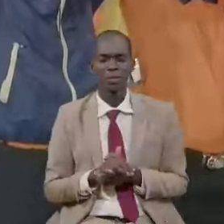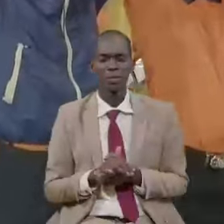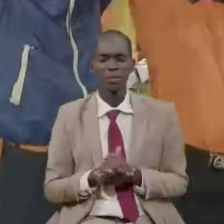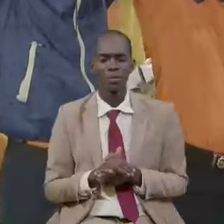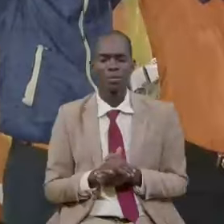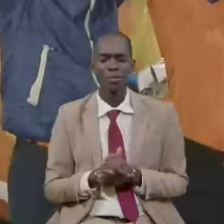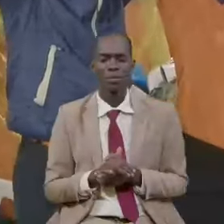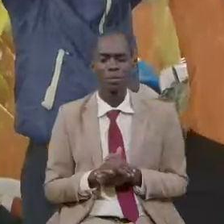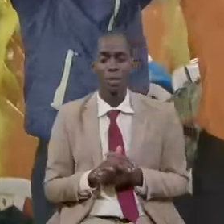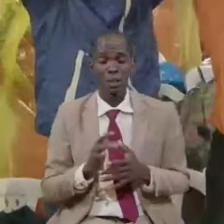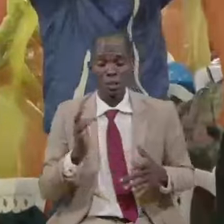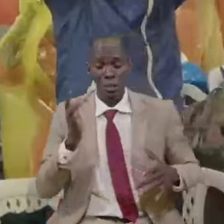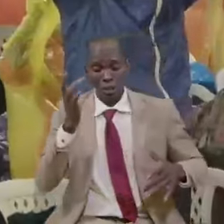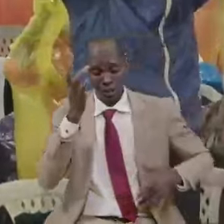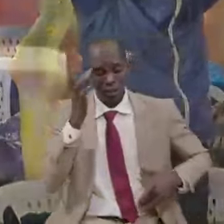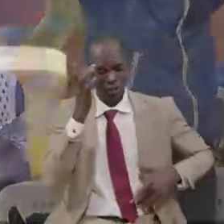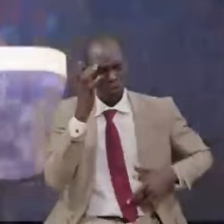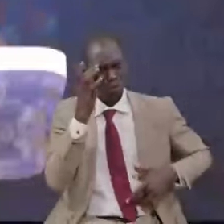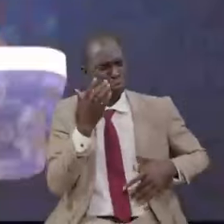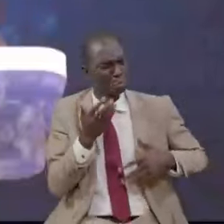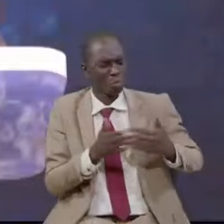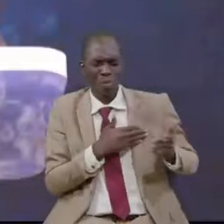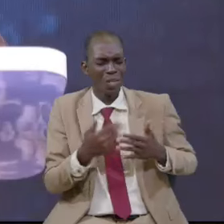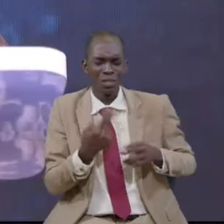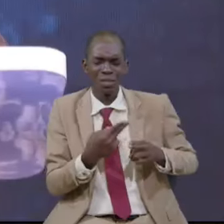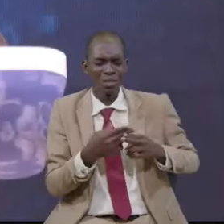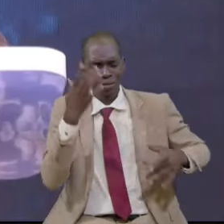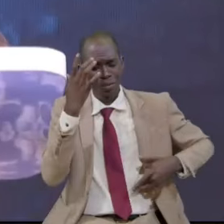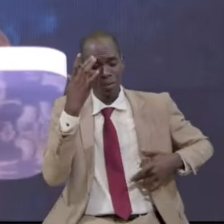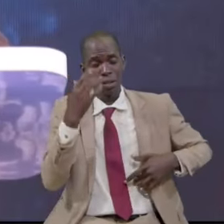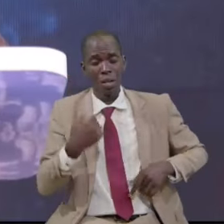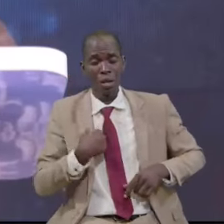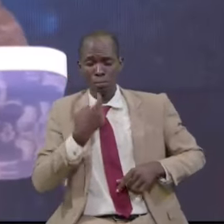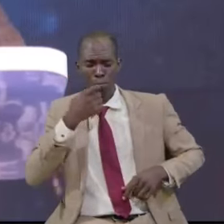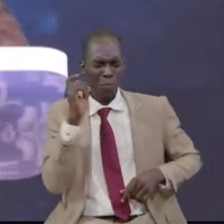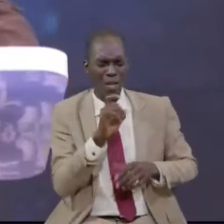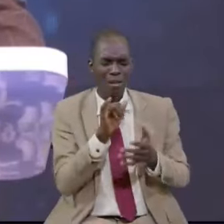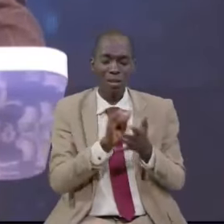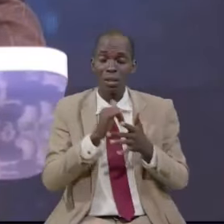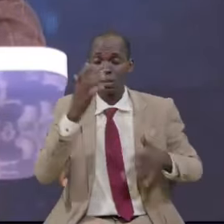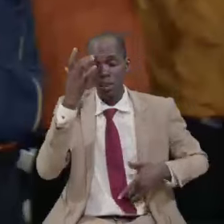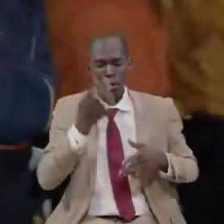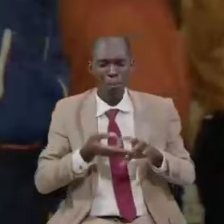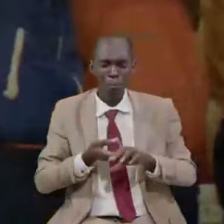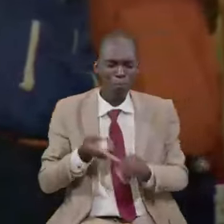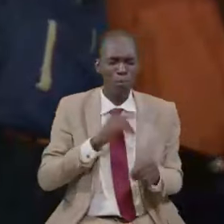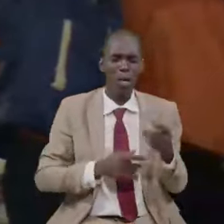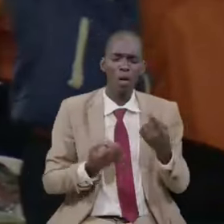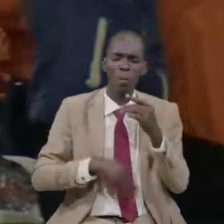Sickness, whatever the name, I command that sickness, come out in Jesus'